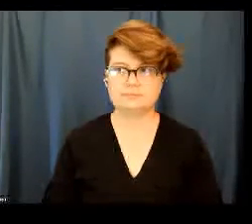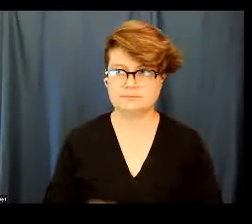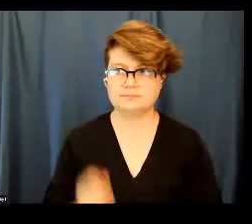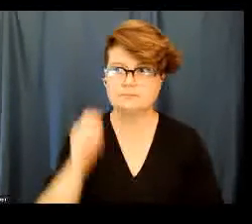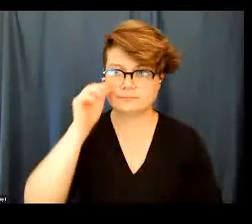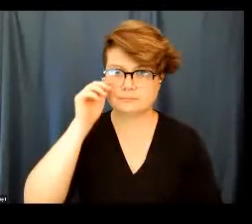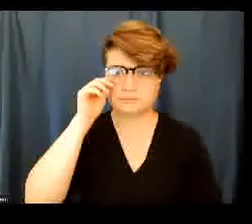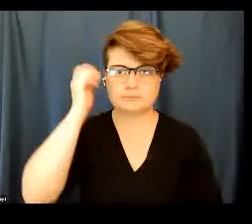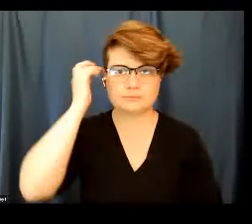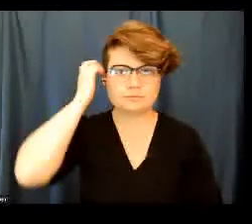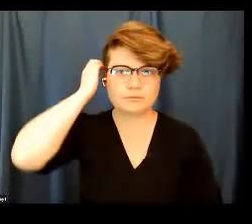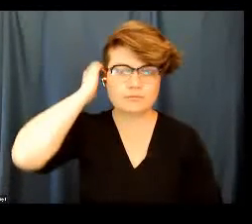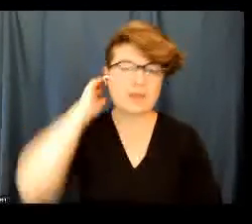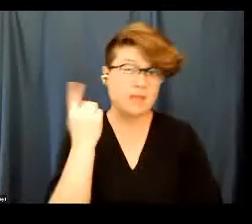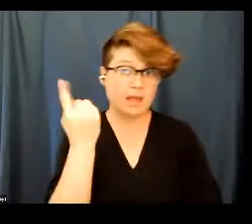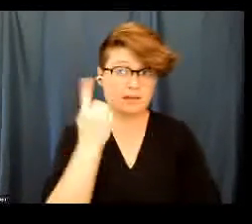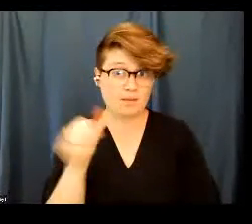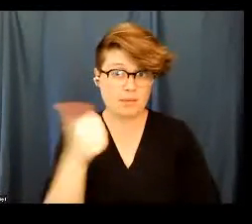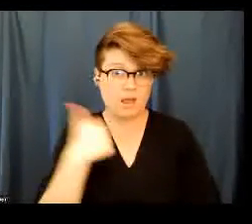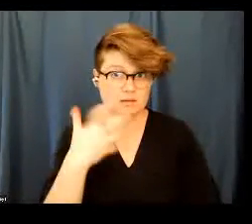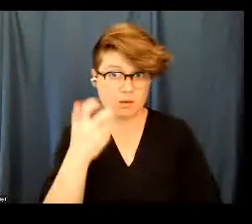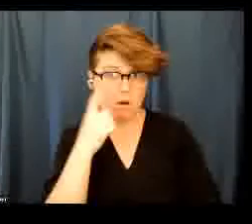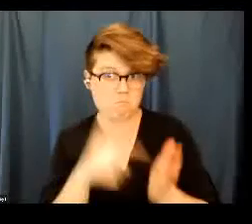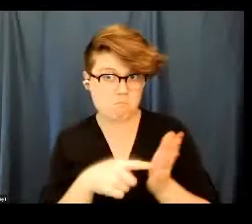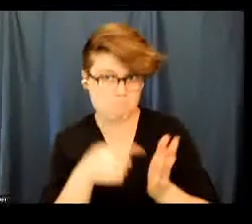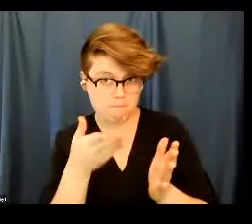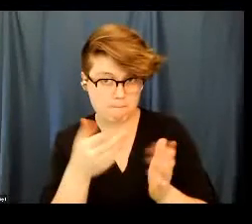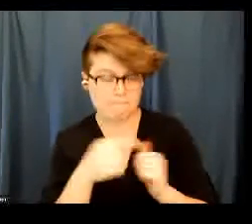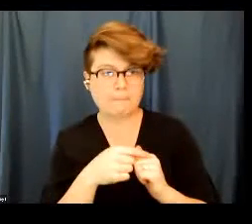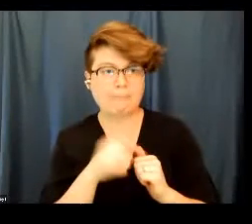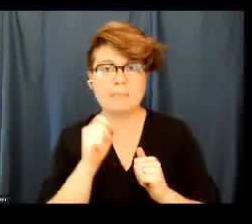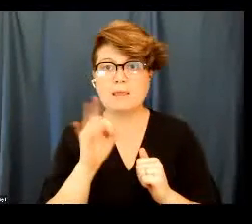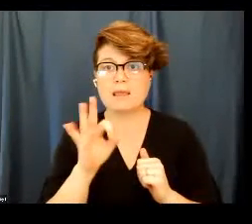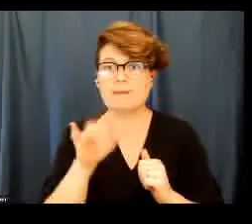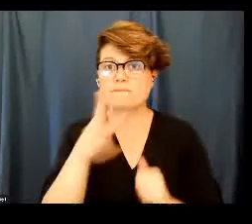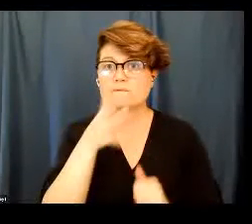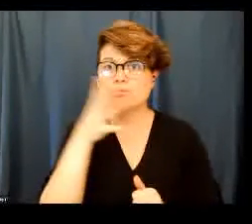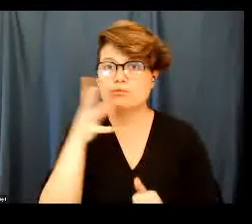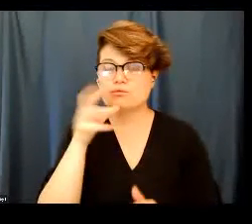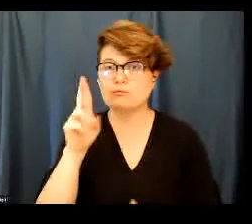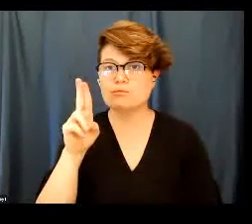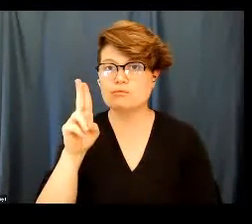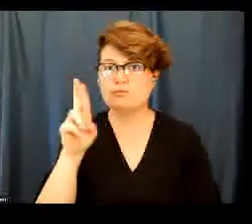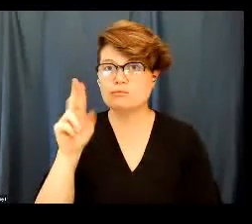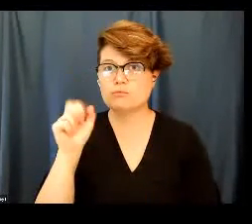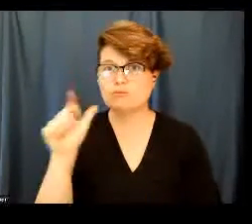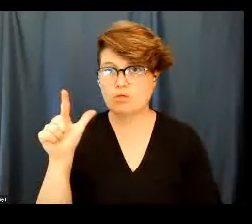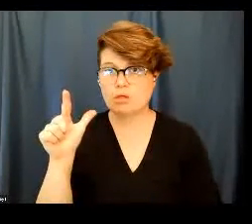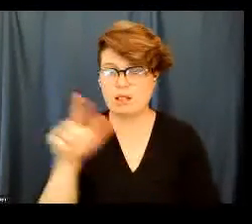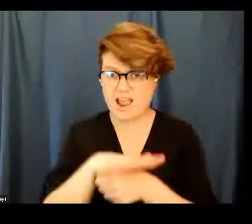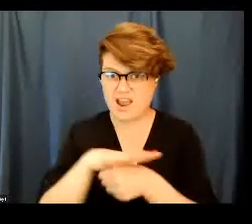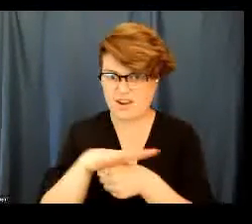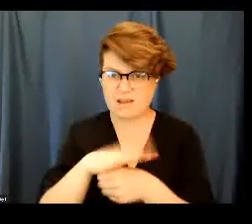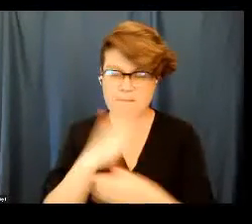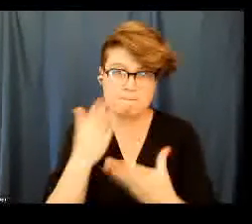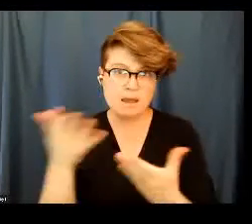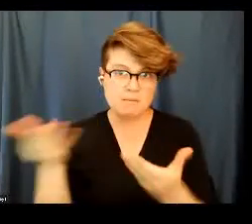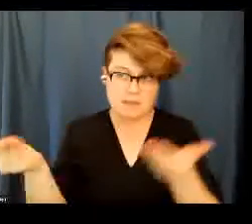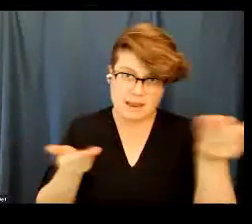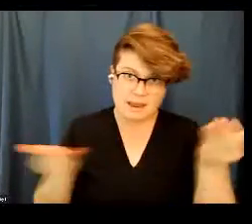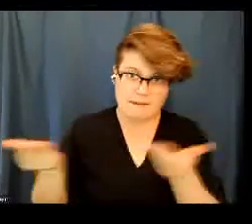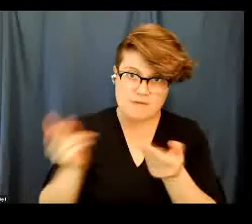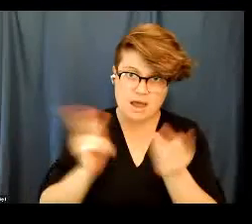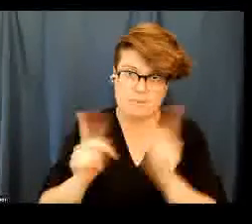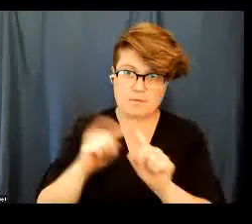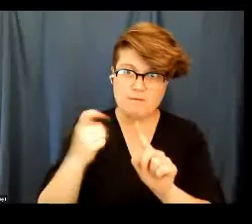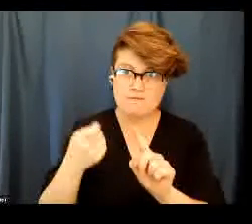And then something to point out too is if you are a rural SART, you might want to consider inviting folks from other counties or